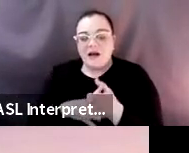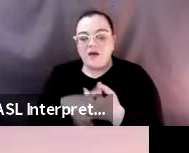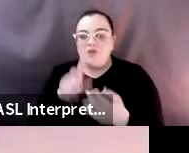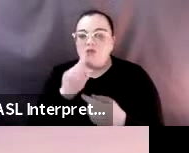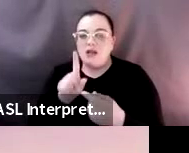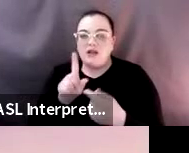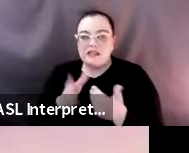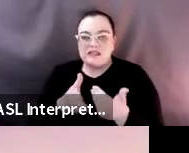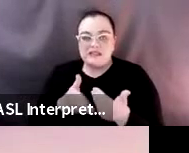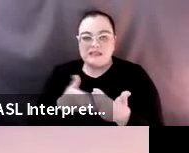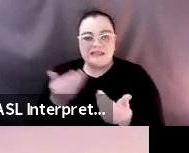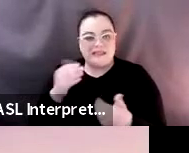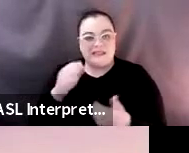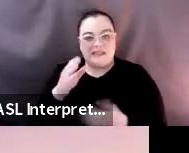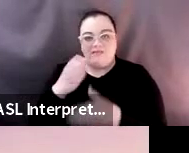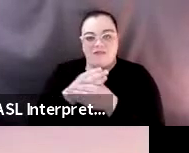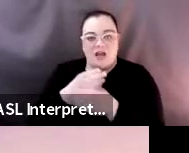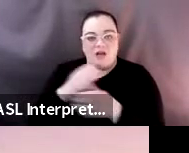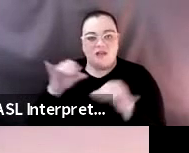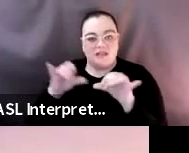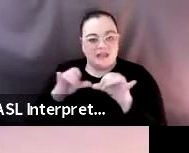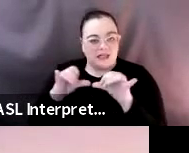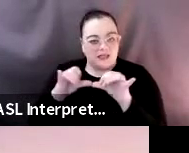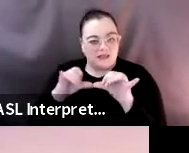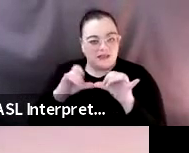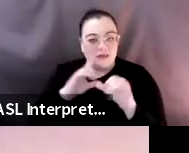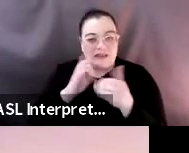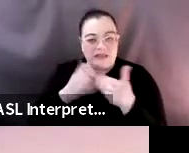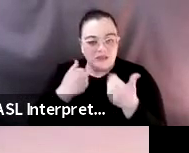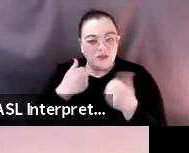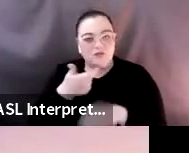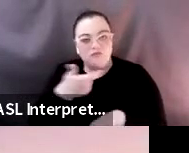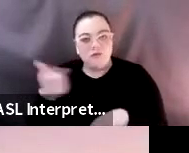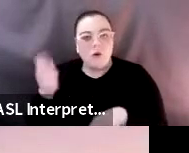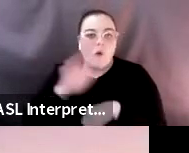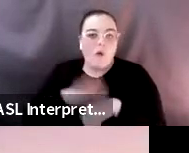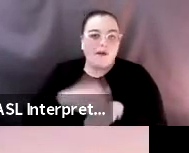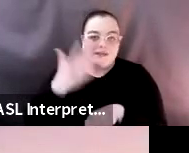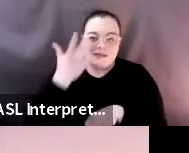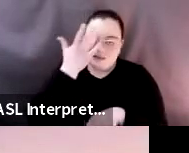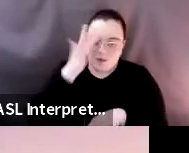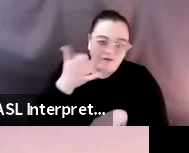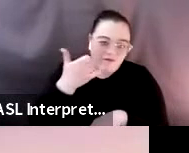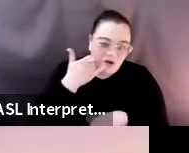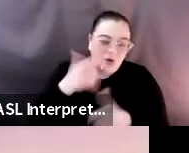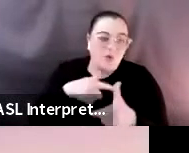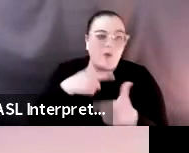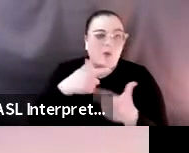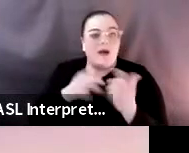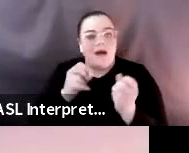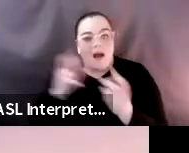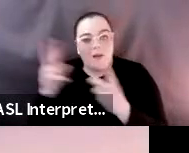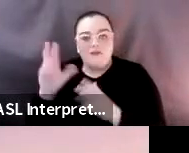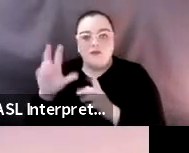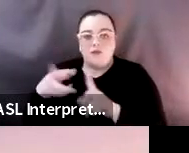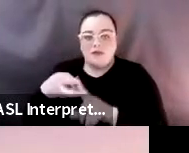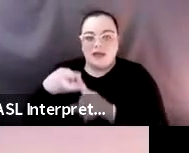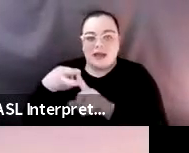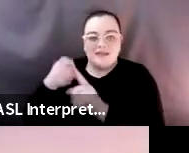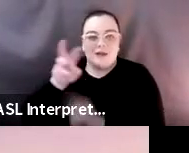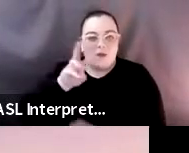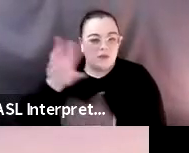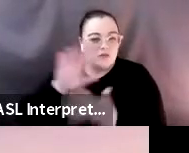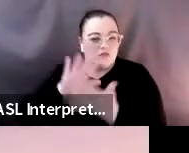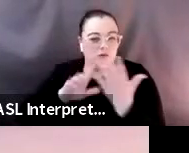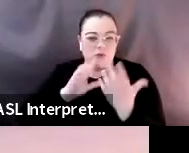approachable file size that can be viewed very easily on computers, on smartphones, uploading to casting sites. So it's just an easy sort of go-to